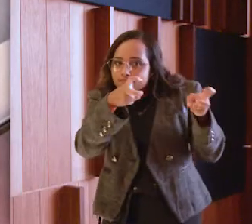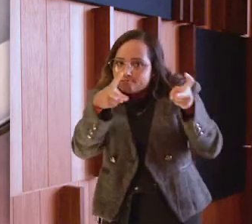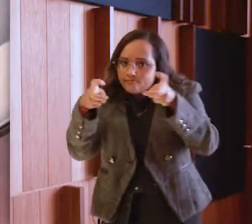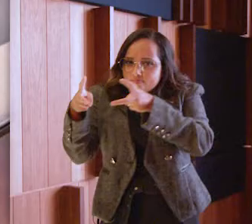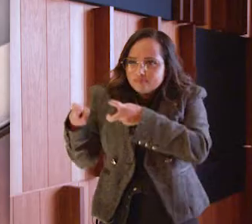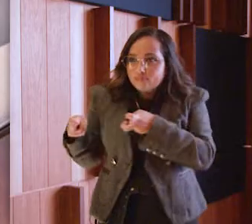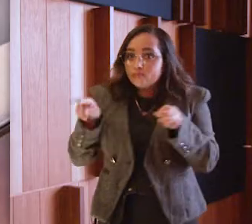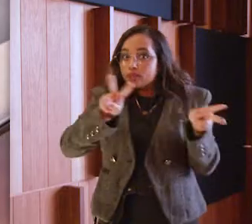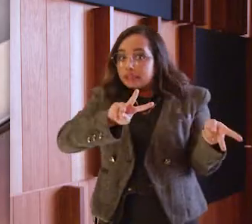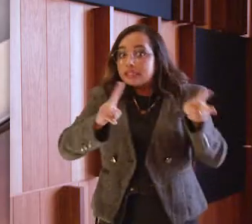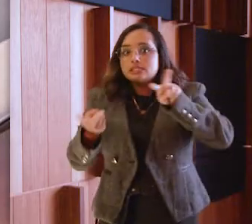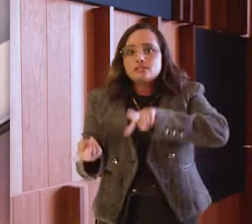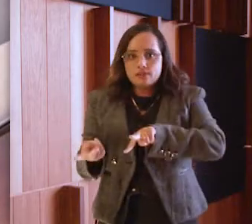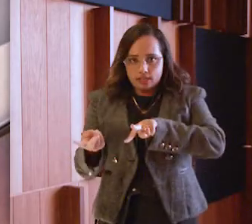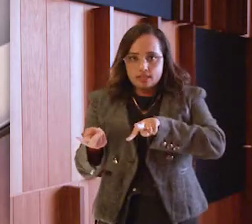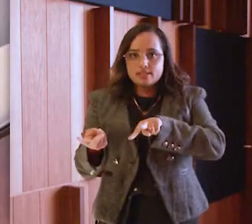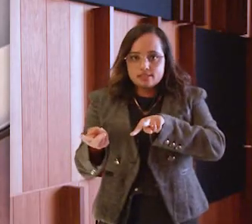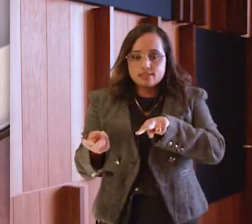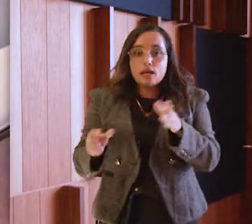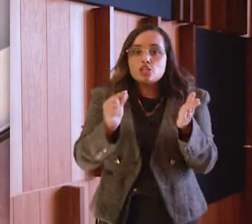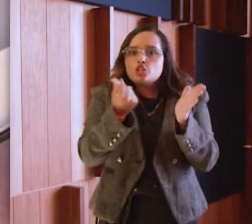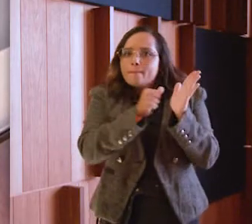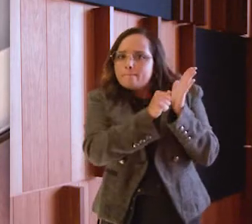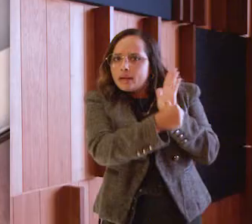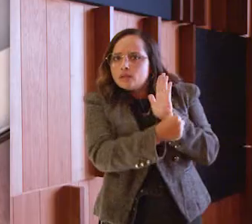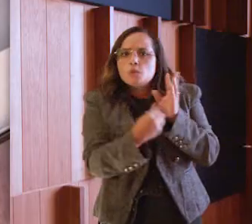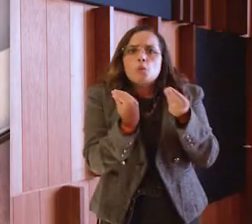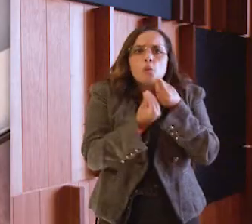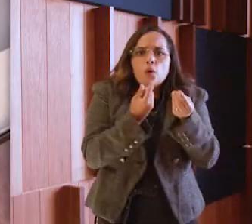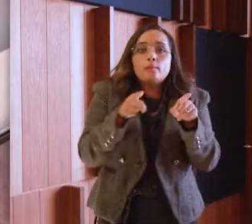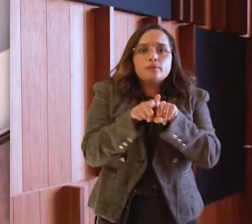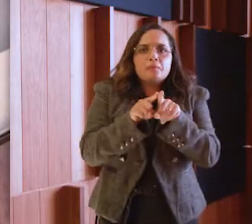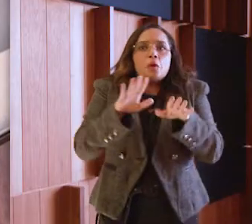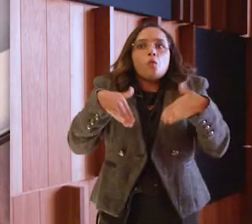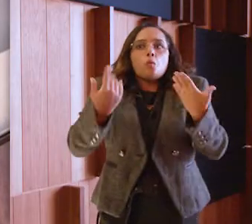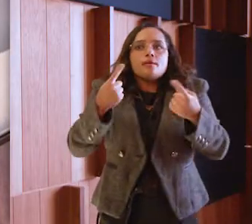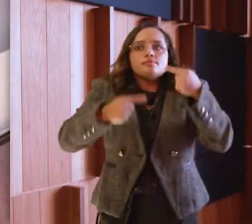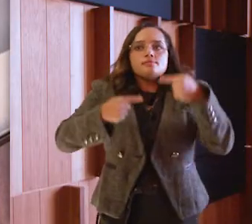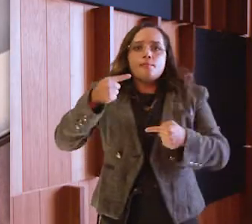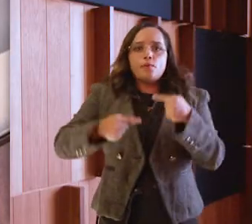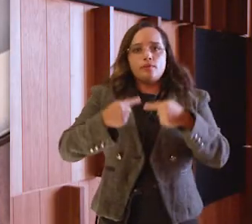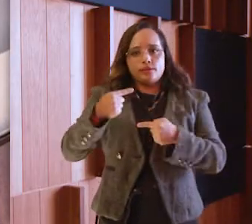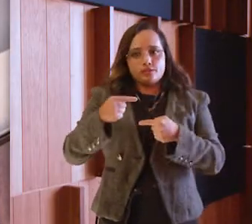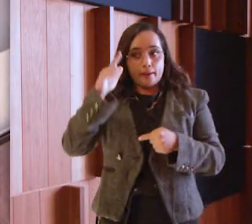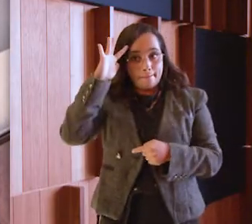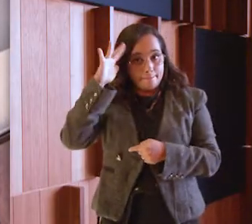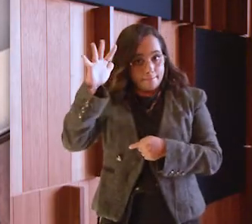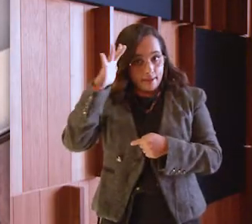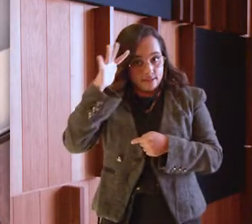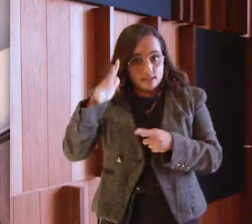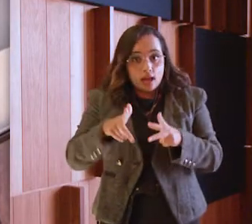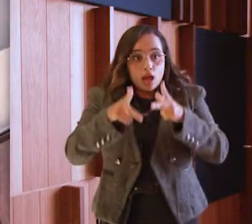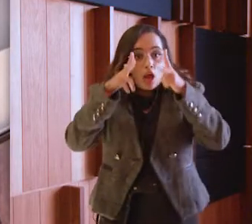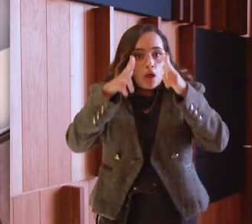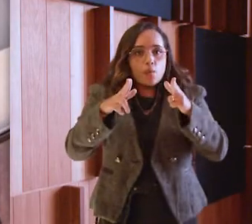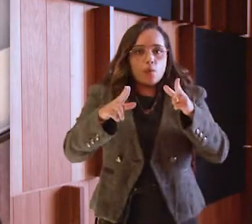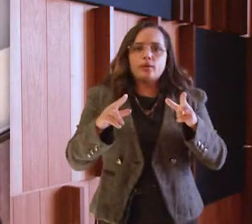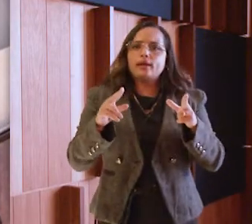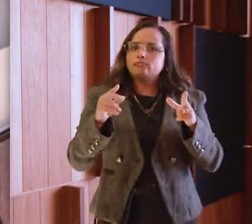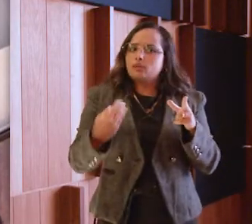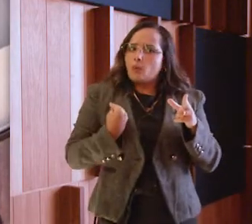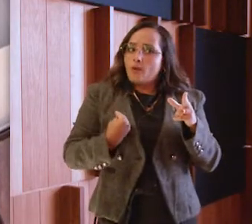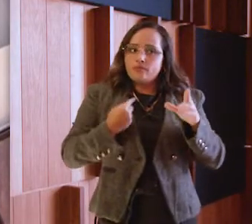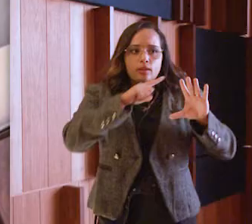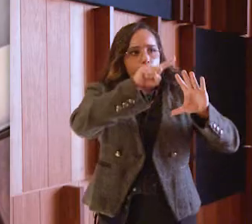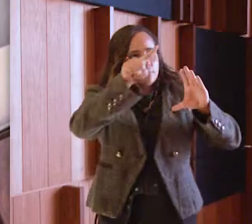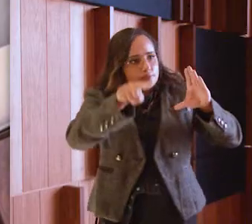in earnest the transfer pricing policies, it's important to keep in mind the life cycle, I call the life cycle of transfer pricing. It starts with